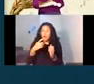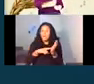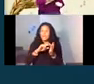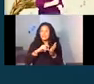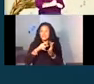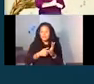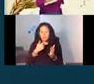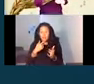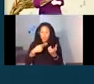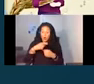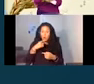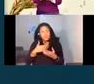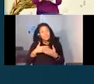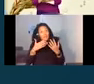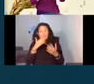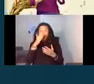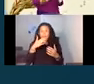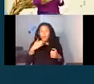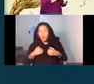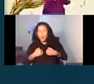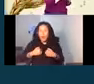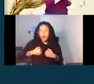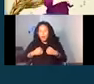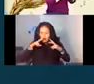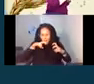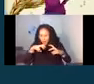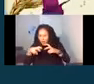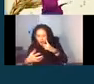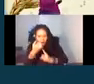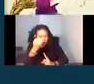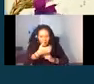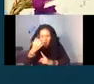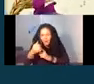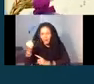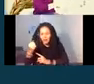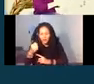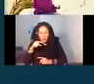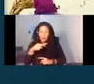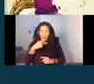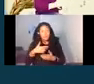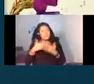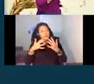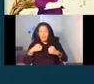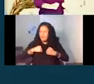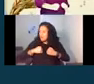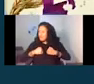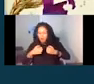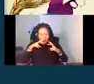we'll go this day a-rugglin', a-rugglin', a-rugglin'. We'll go this